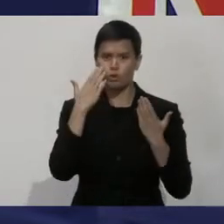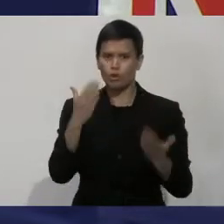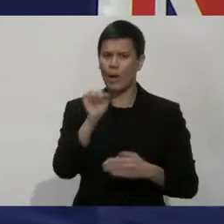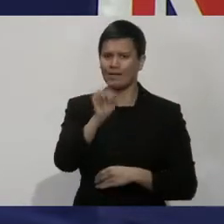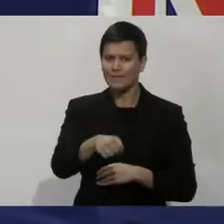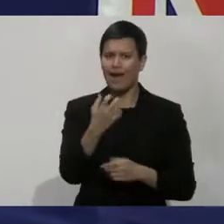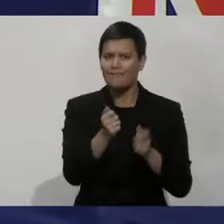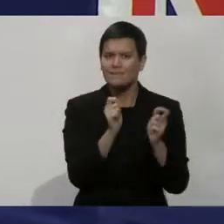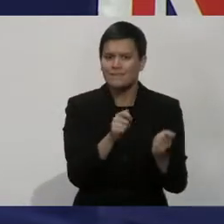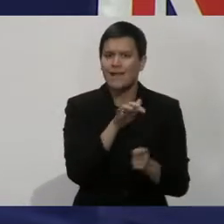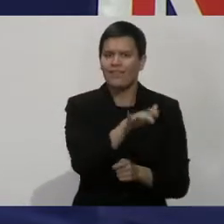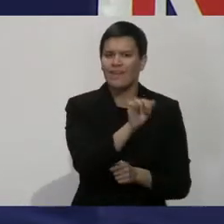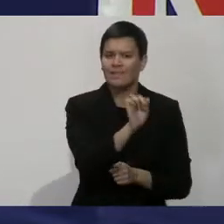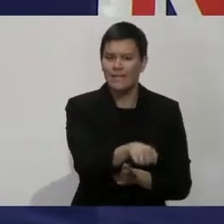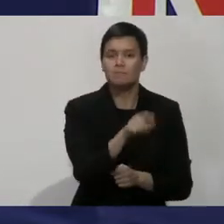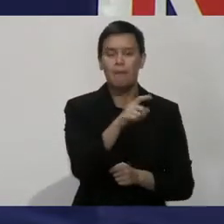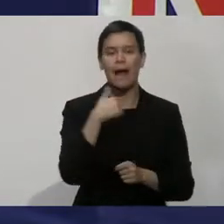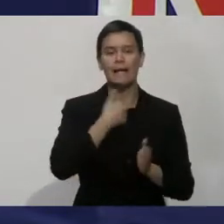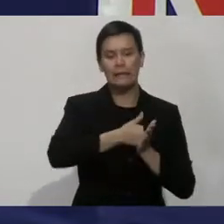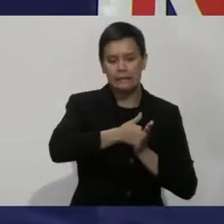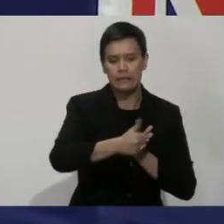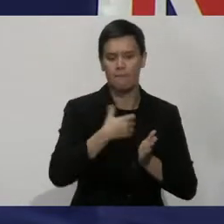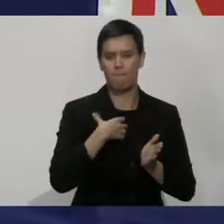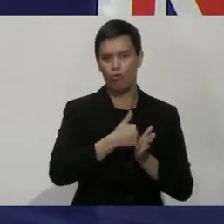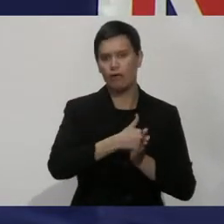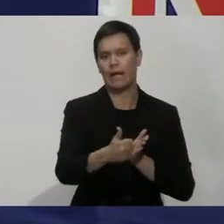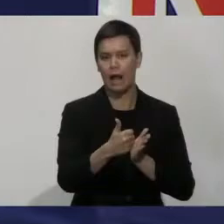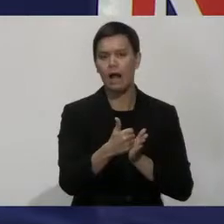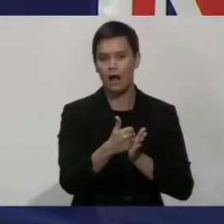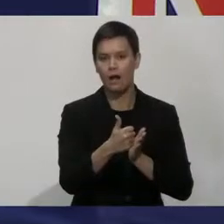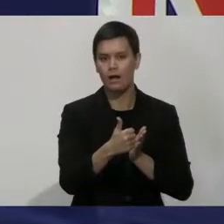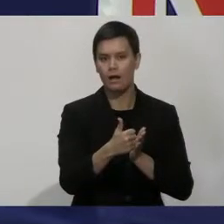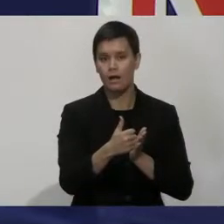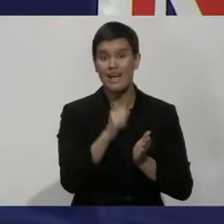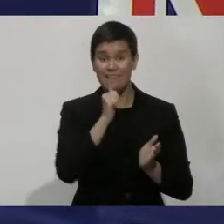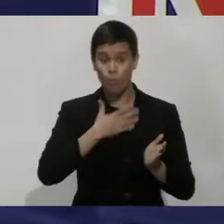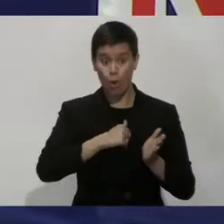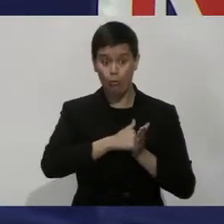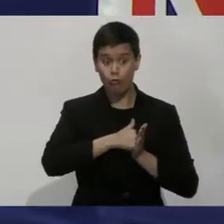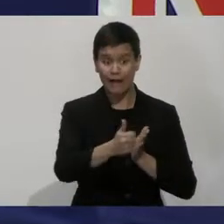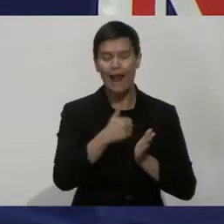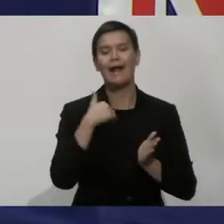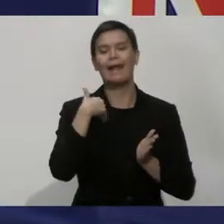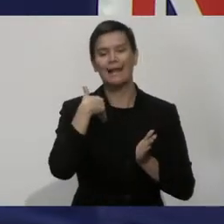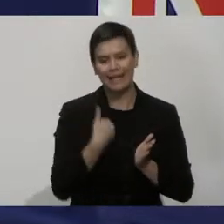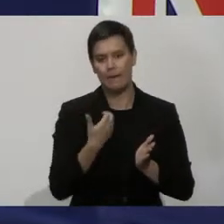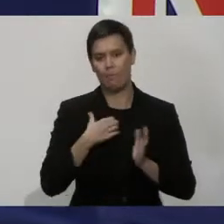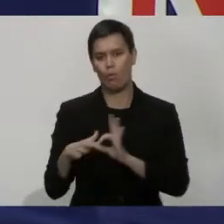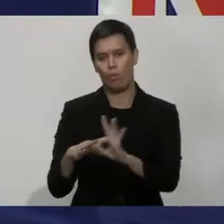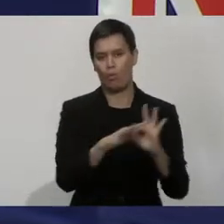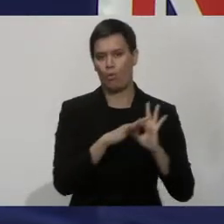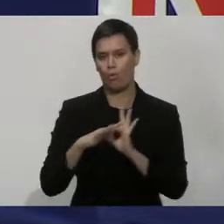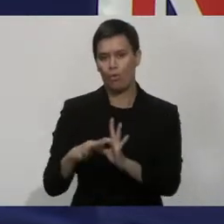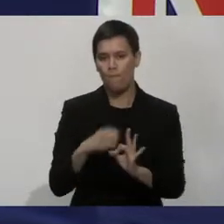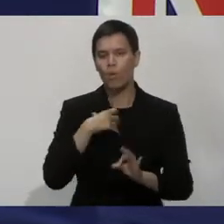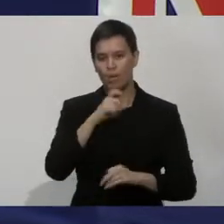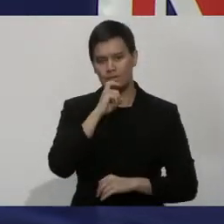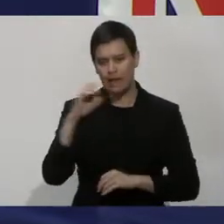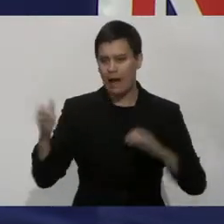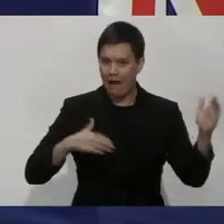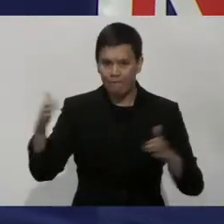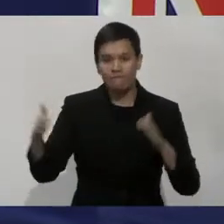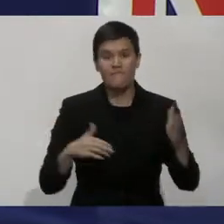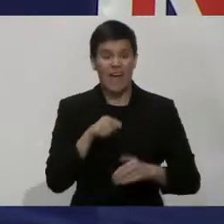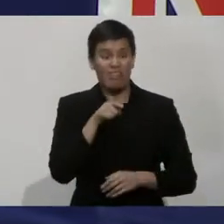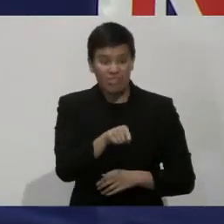just required more scale up and more coordination across government agencies to ensure that all the staff who required testing were being